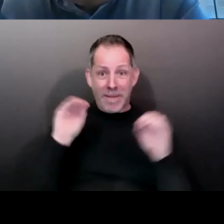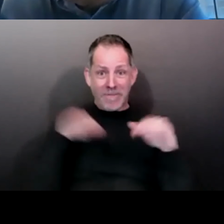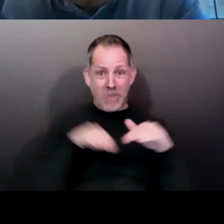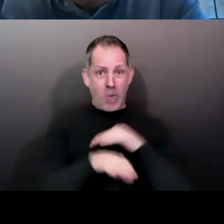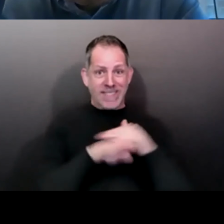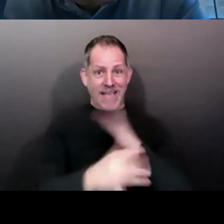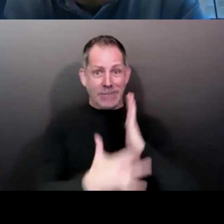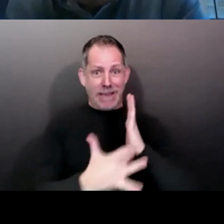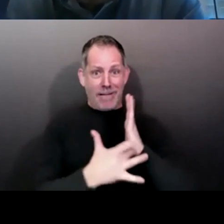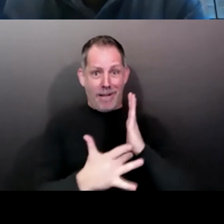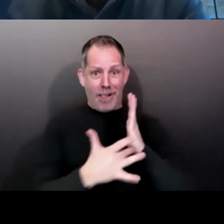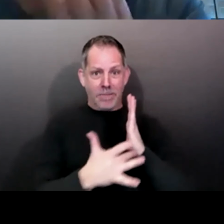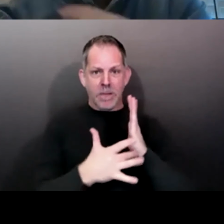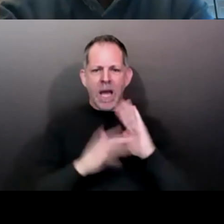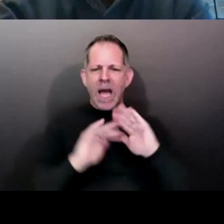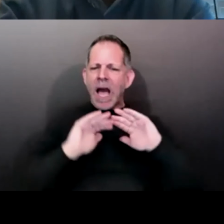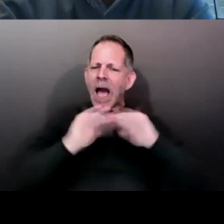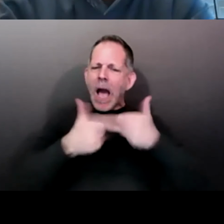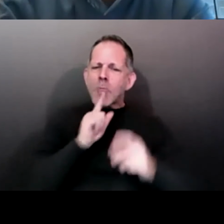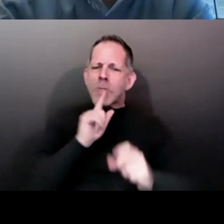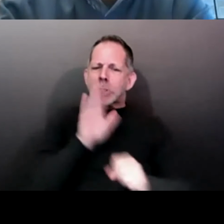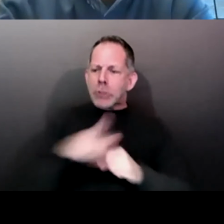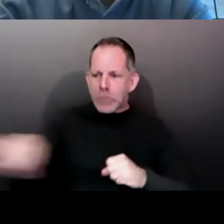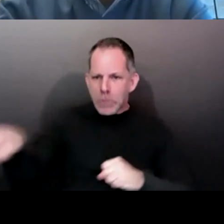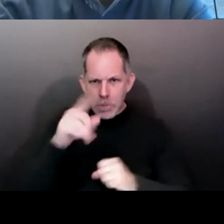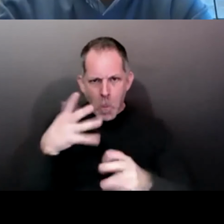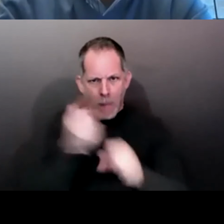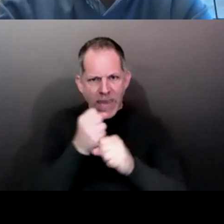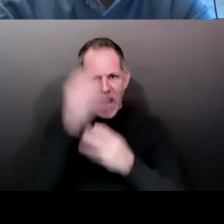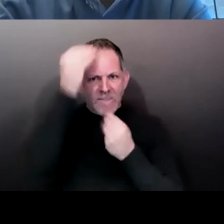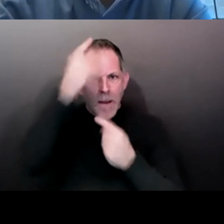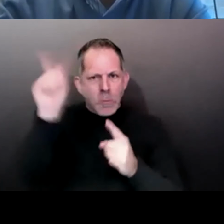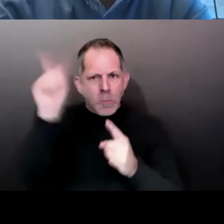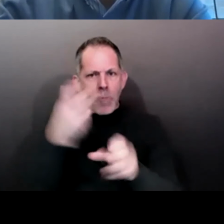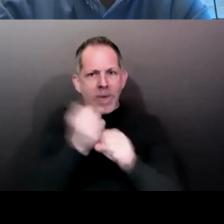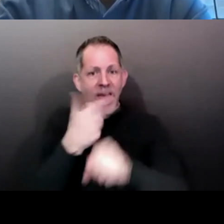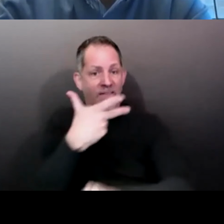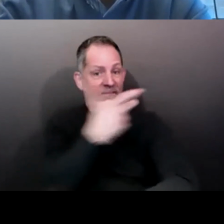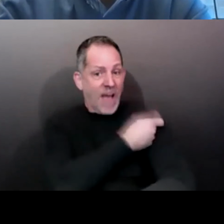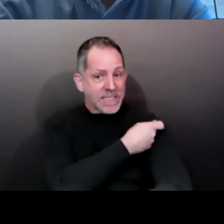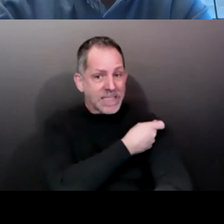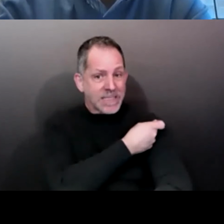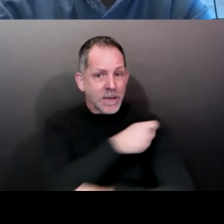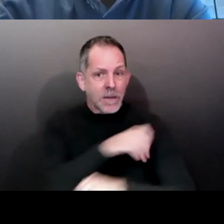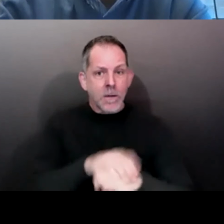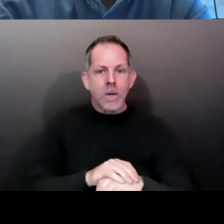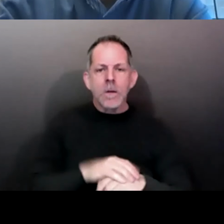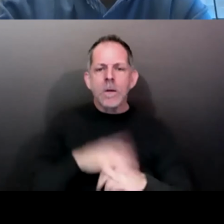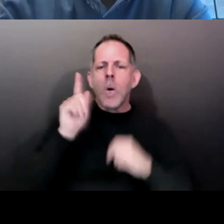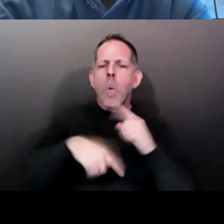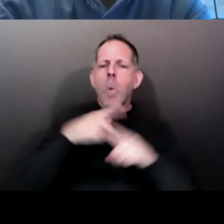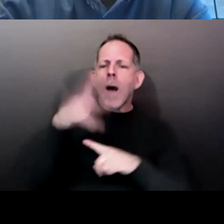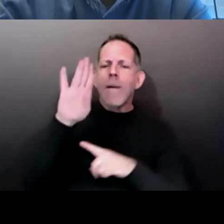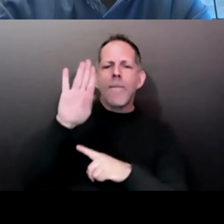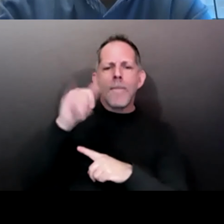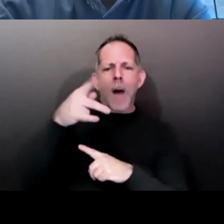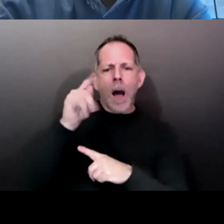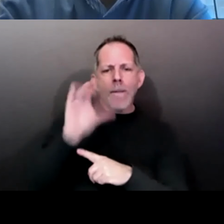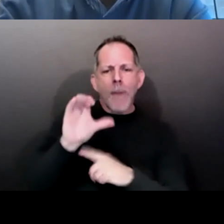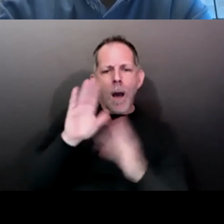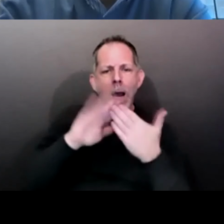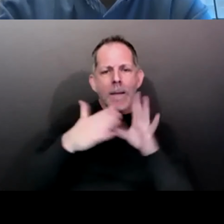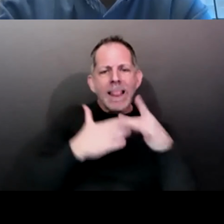vaccine? So similarly, Paula also asked, what about BIPOC community leaders, and how are you helping older people without internet and with